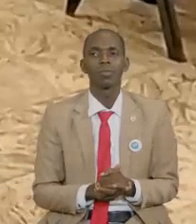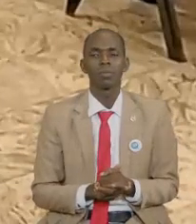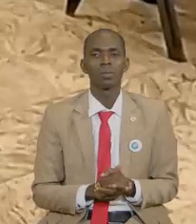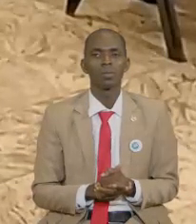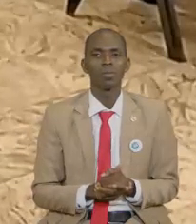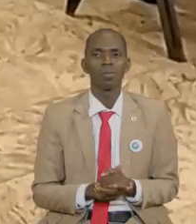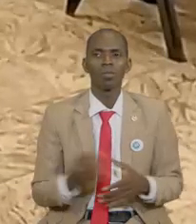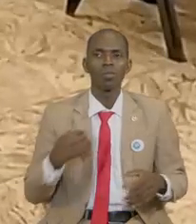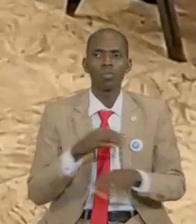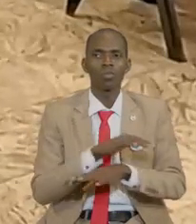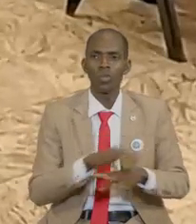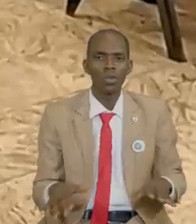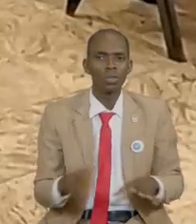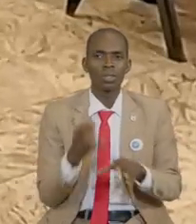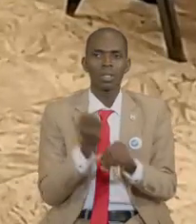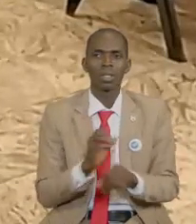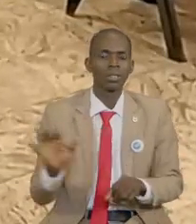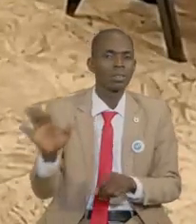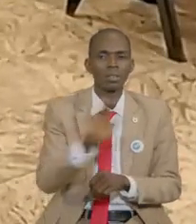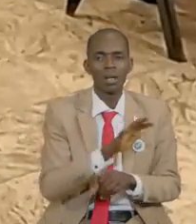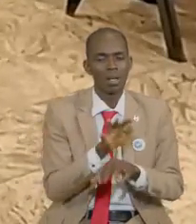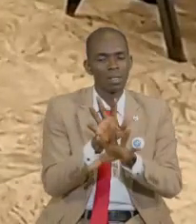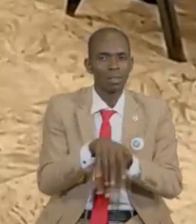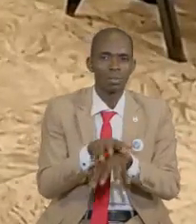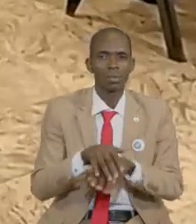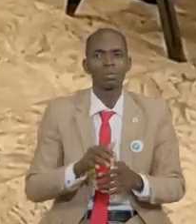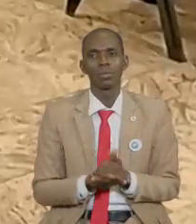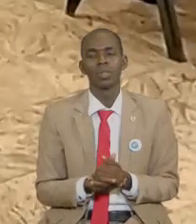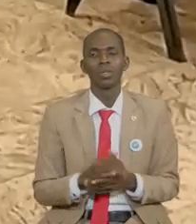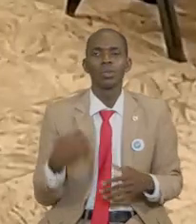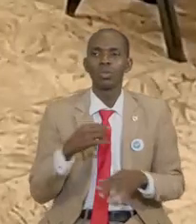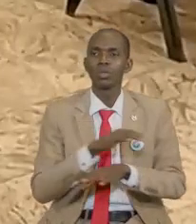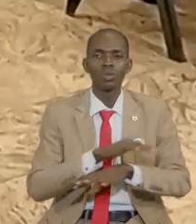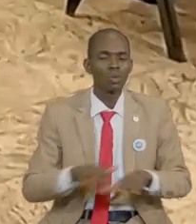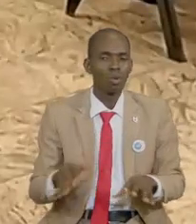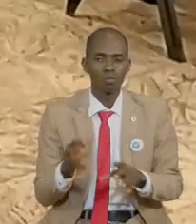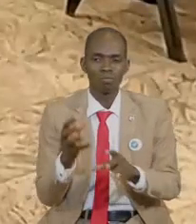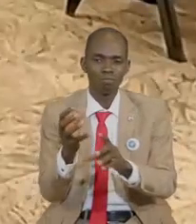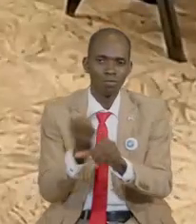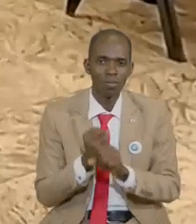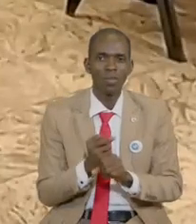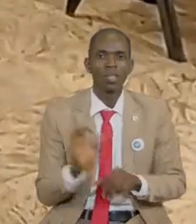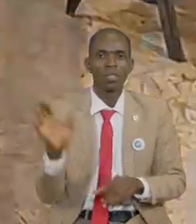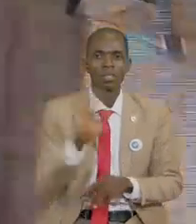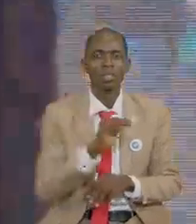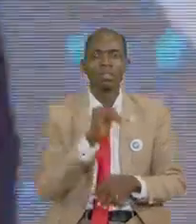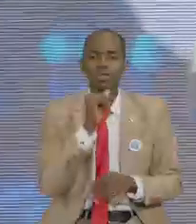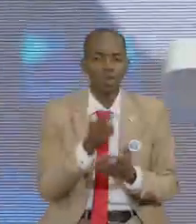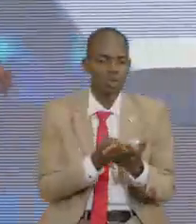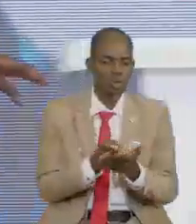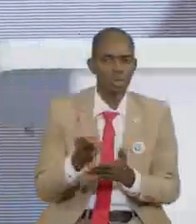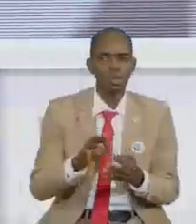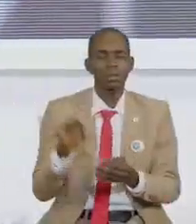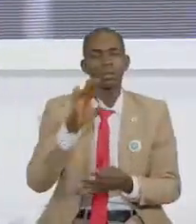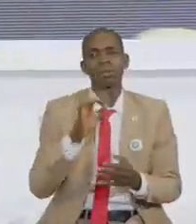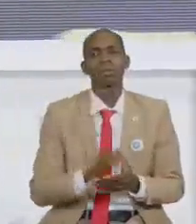we don't catch their hypocrisy. We don't catch their dishonesty. You know,